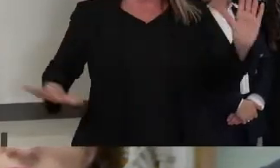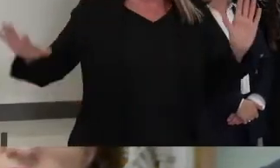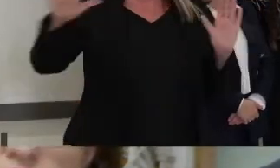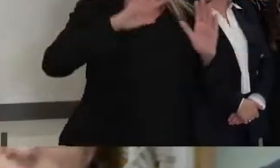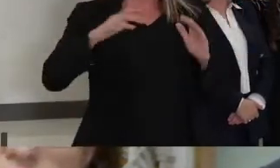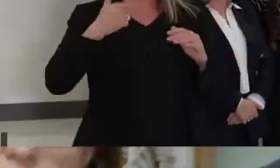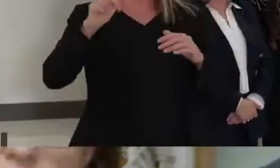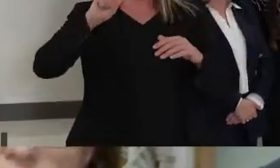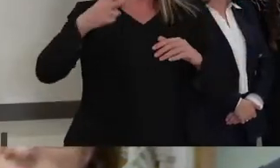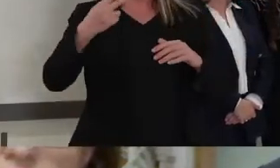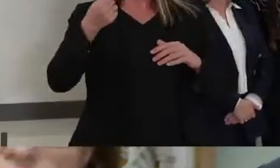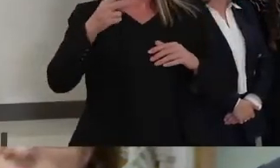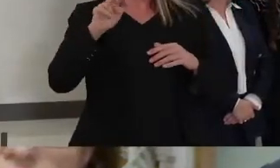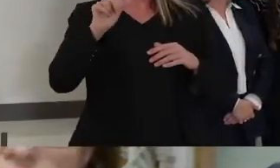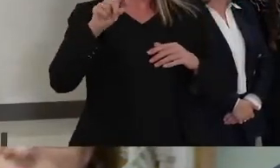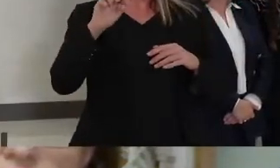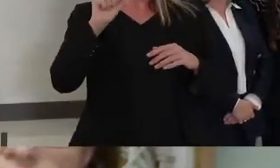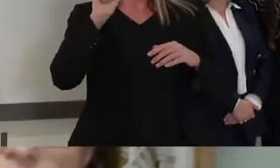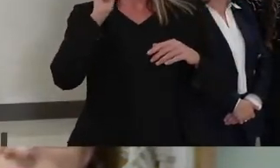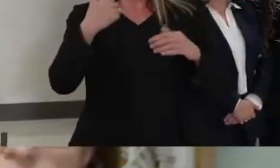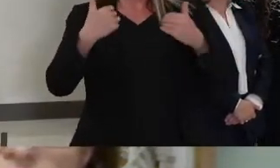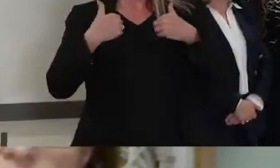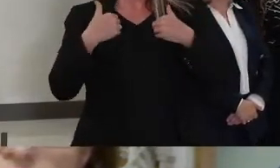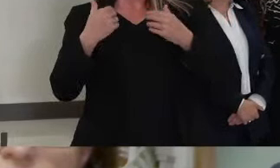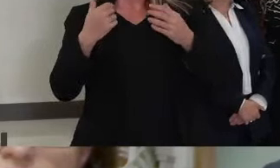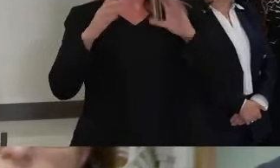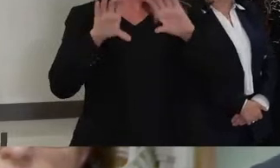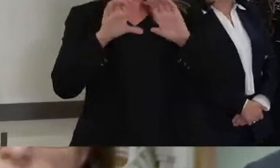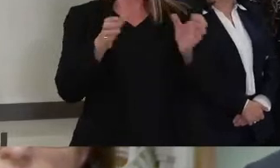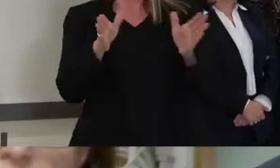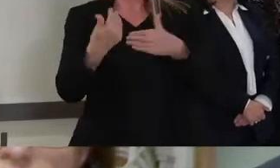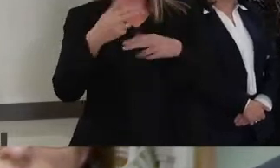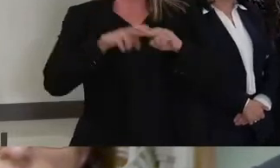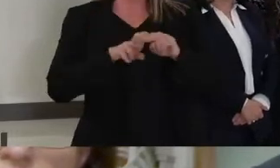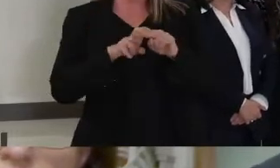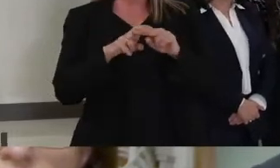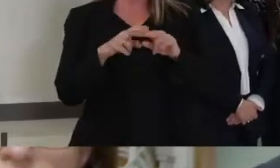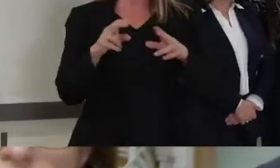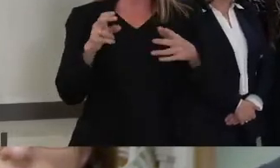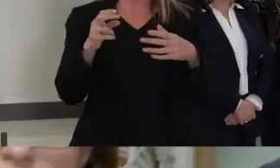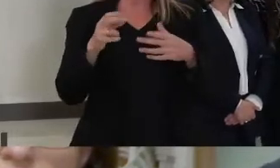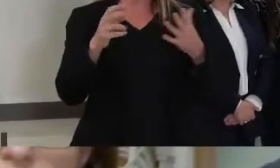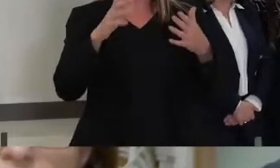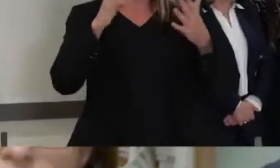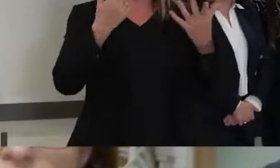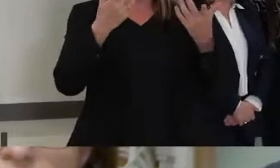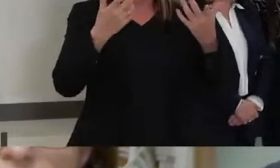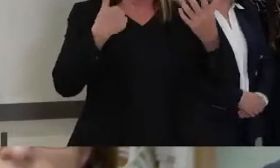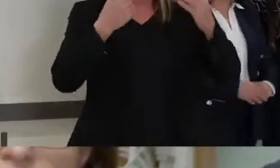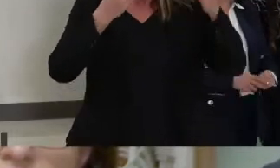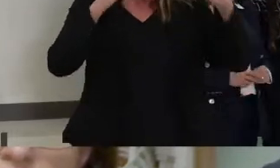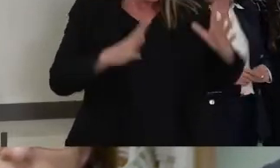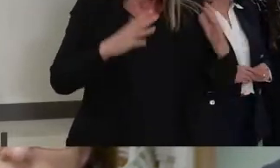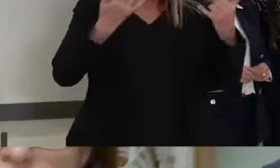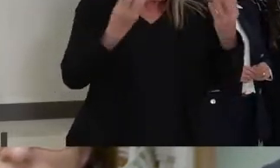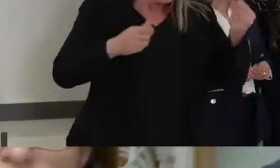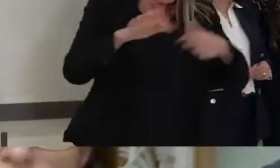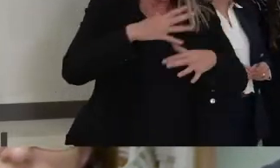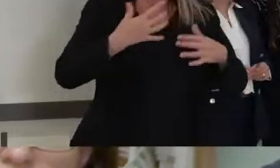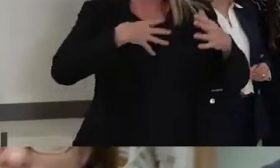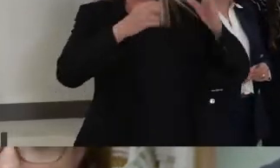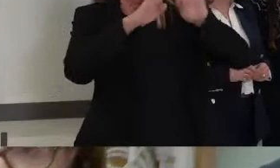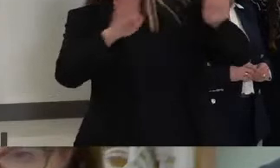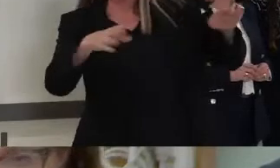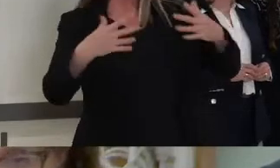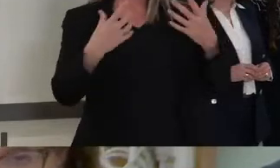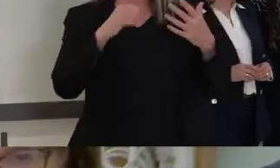classroom to sit in. Every second grader has a school to go to with a teacher, and a playground and a whiteboard or whatever it is. Now, they're